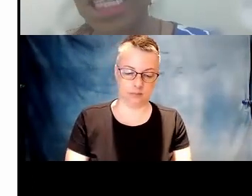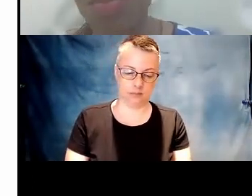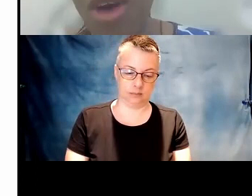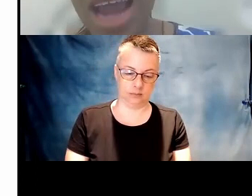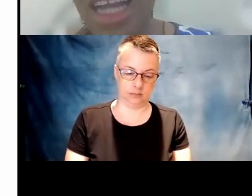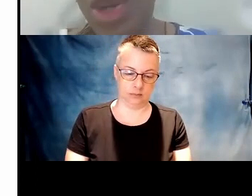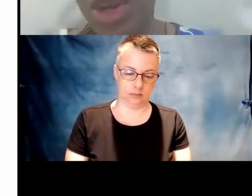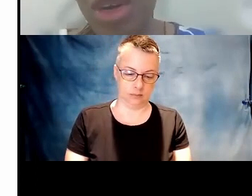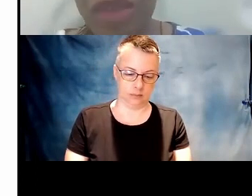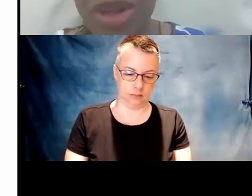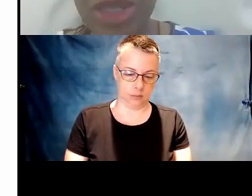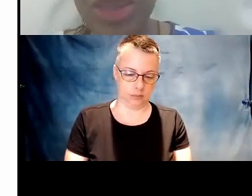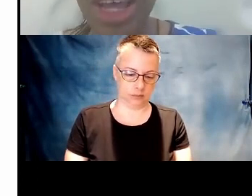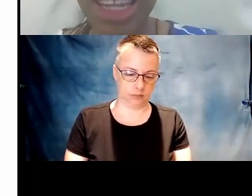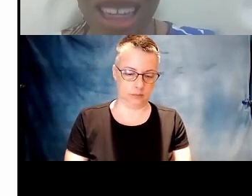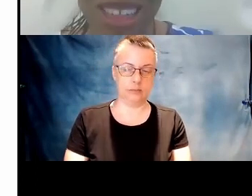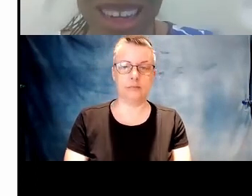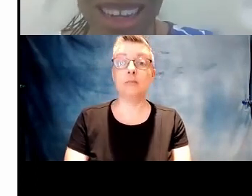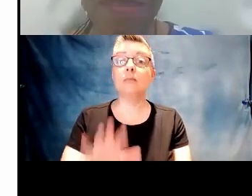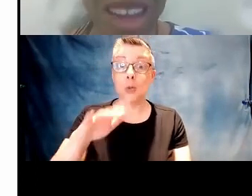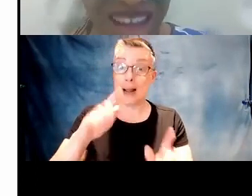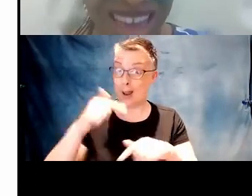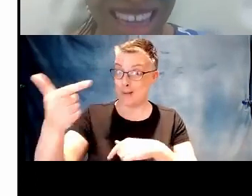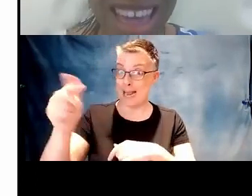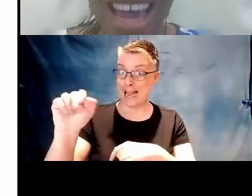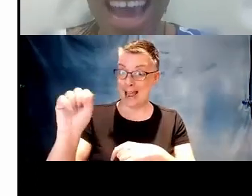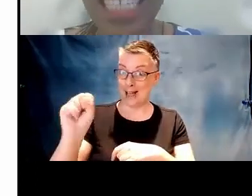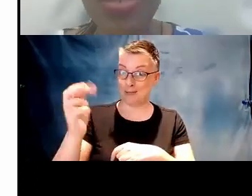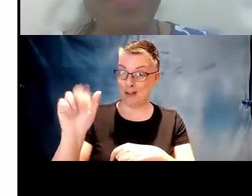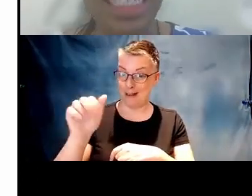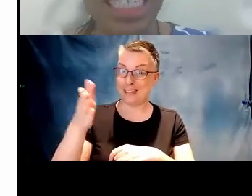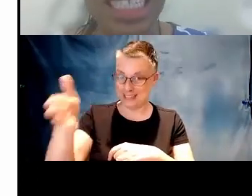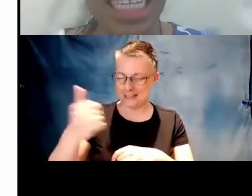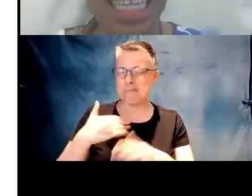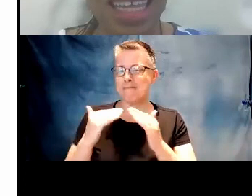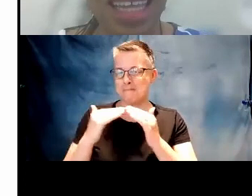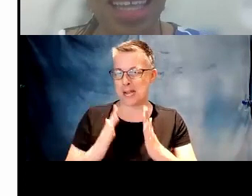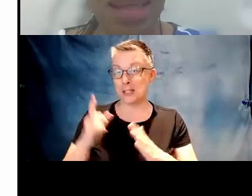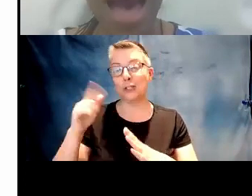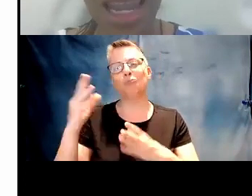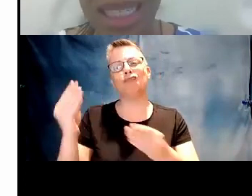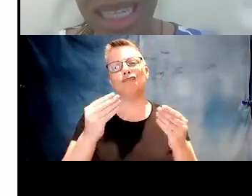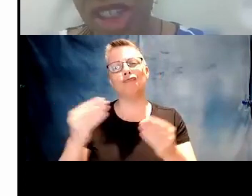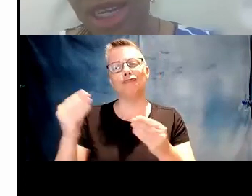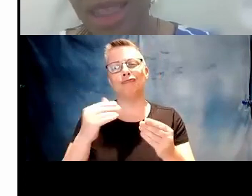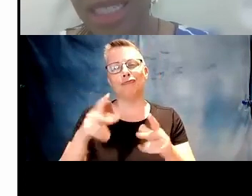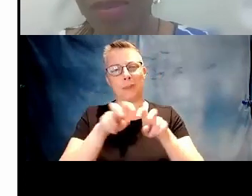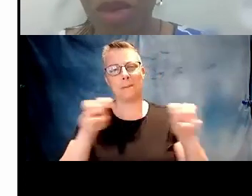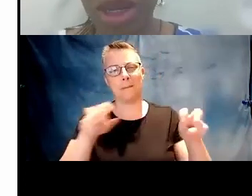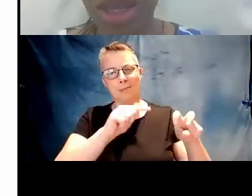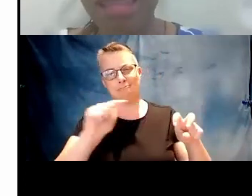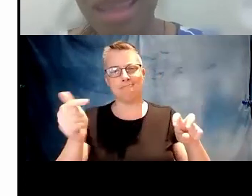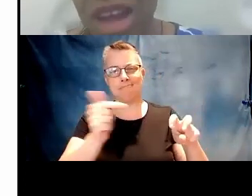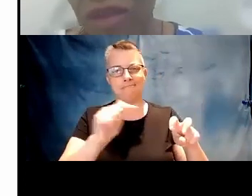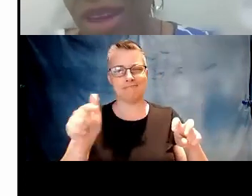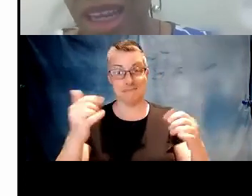So at this point, I turn it over to Nasra, my colleague, as she will facilitate the panelist session at this